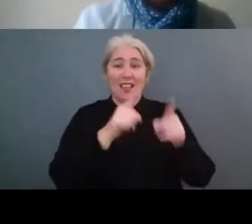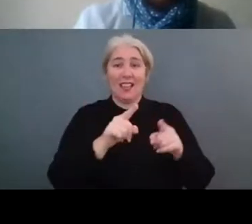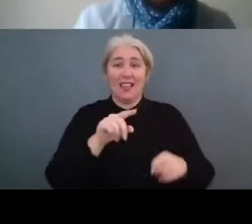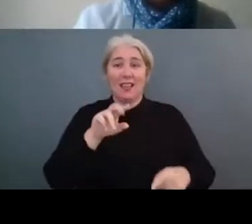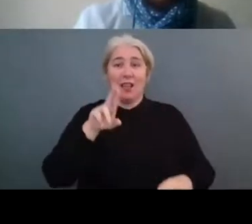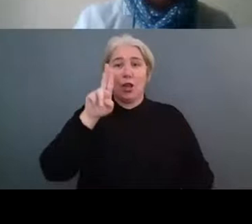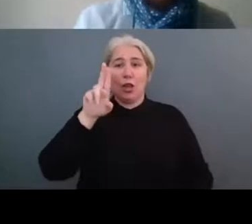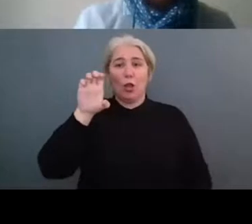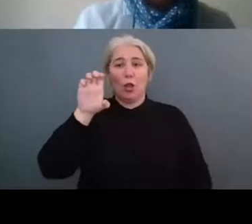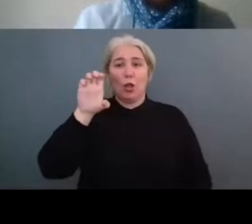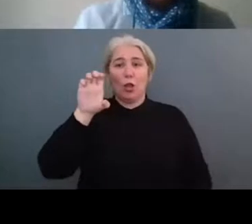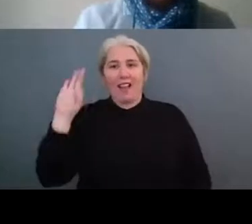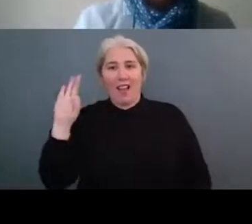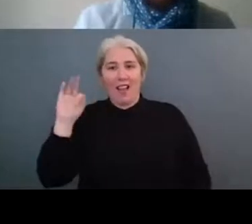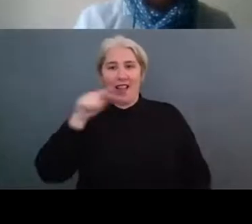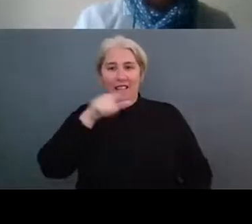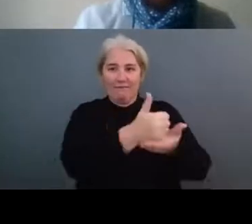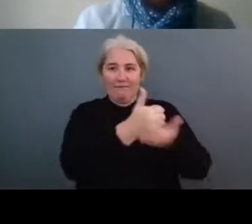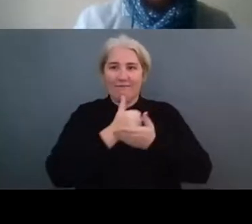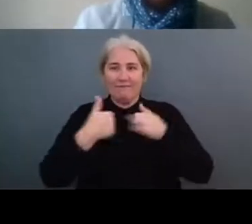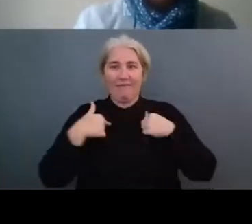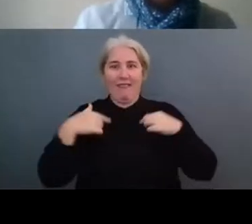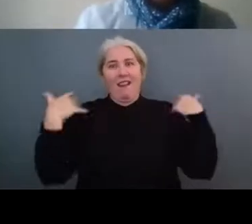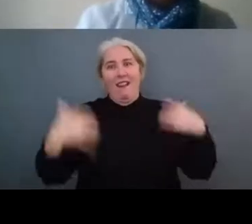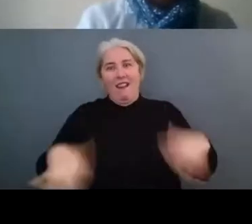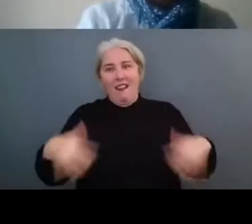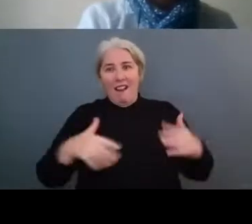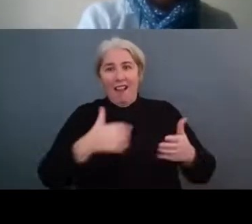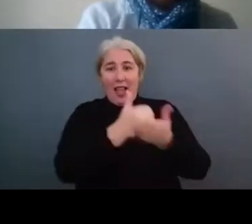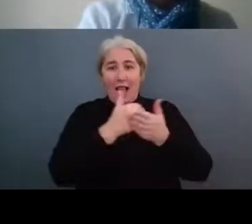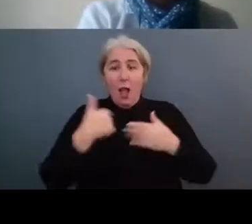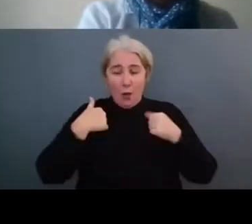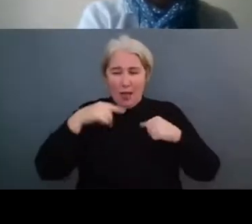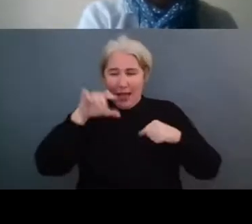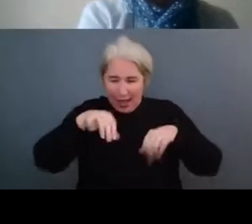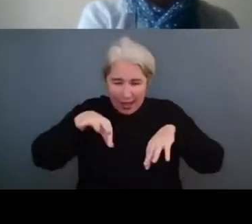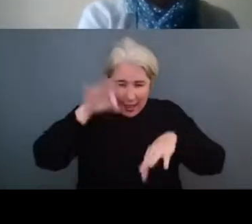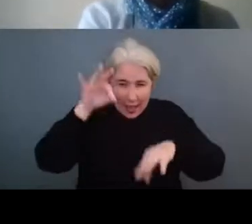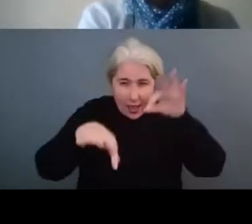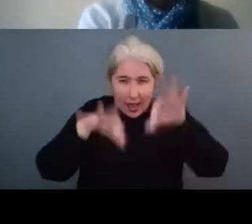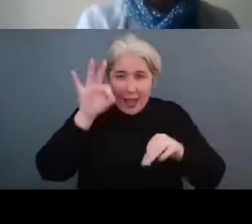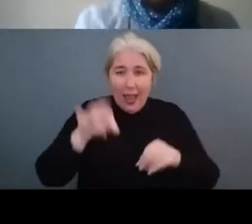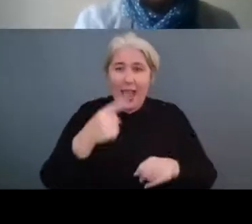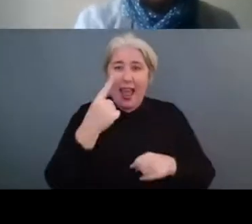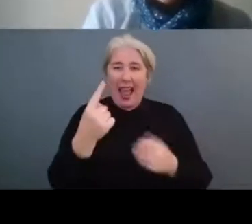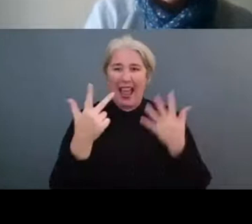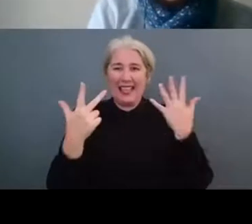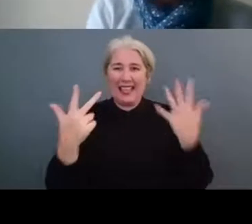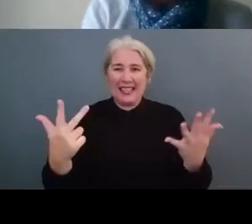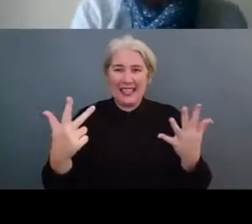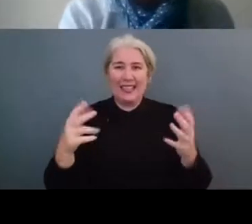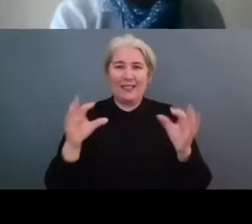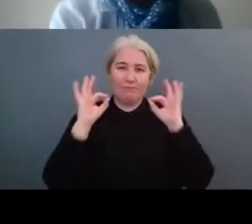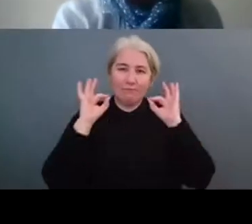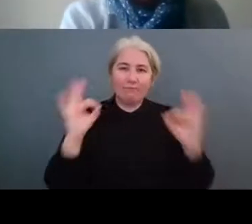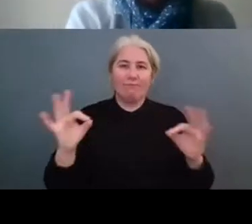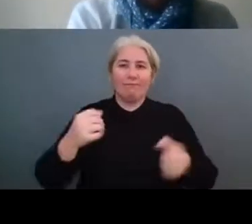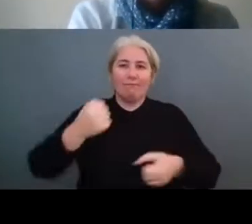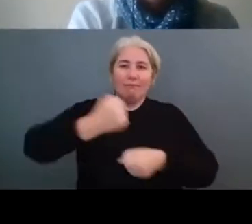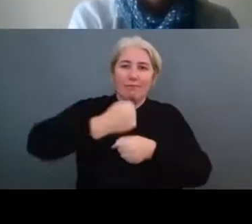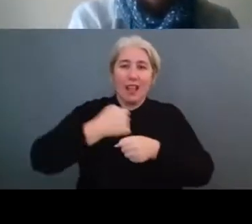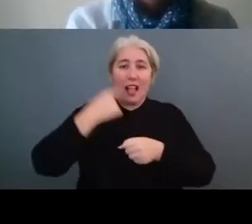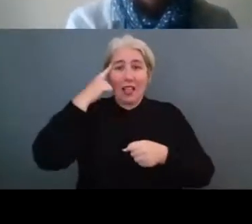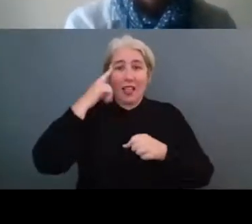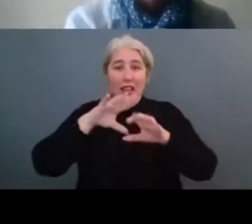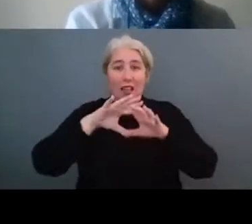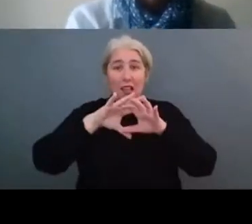to identify more than 18 good practices. And we selected, I don't know, about 300,